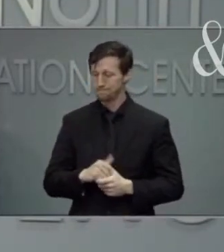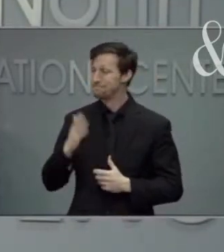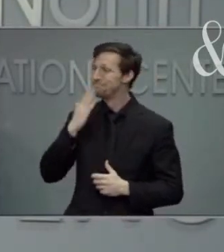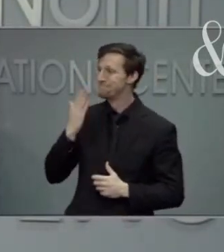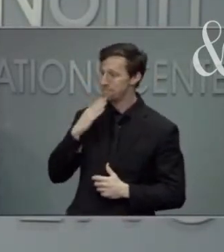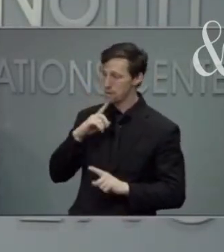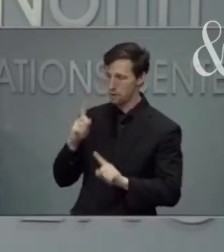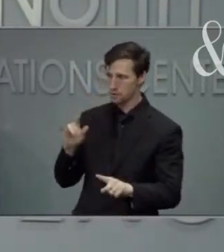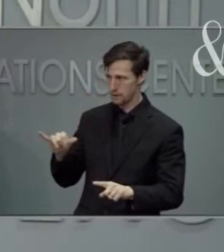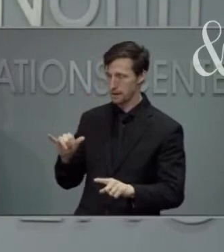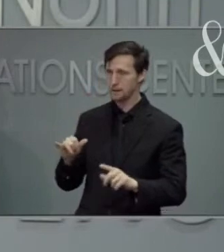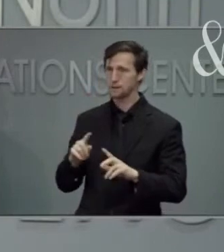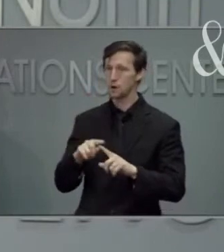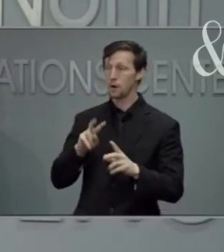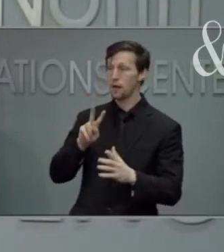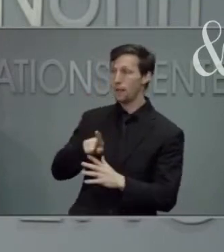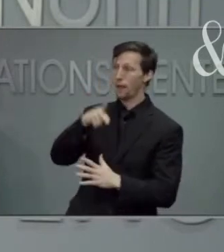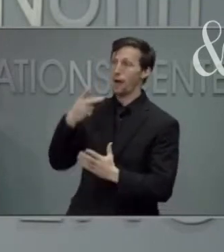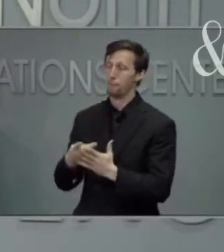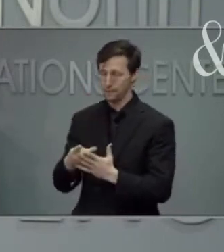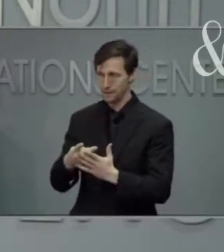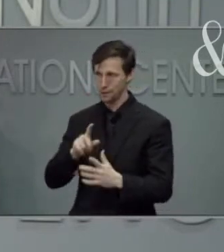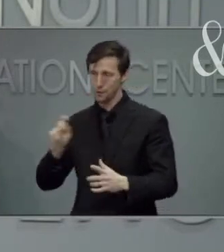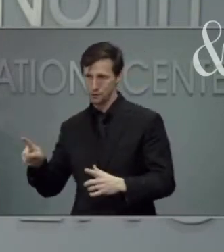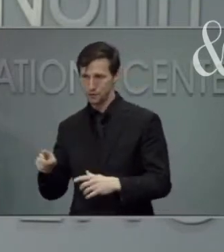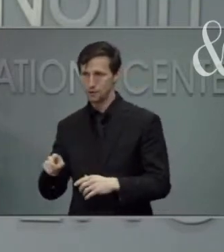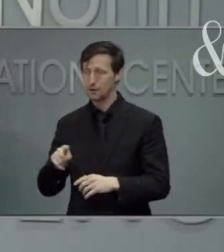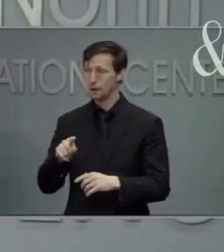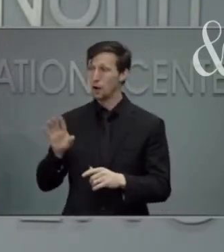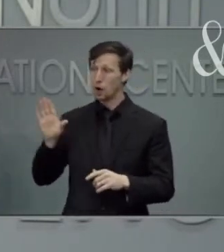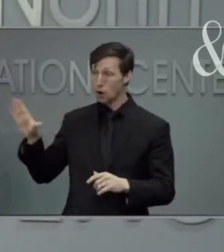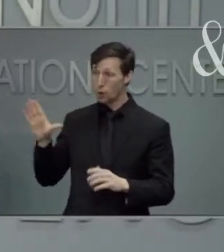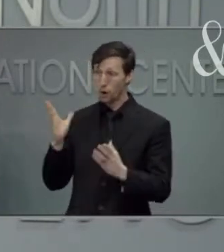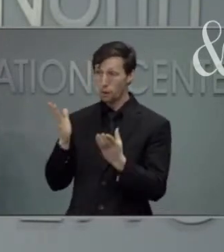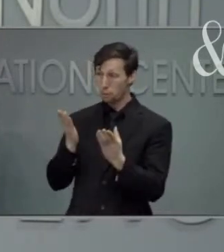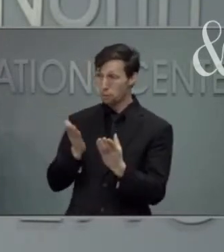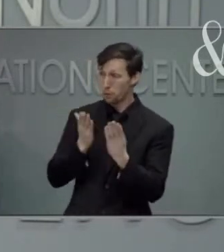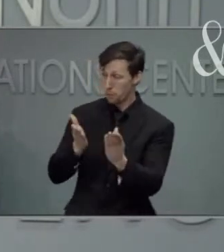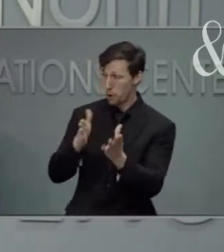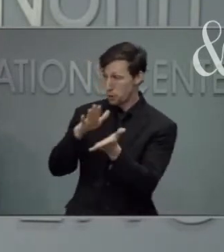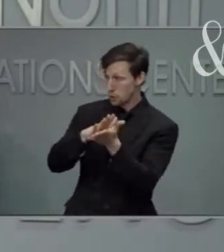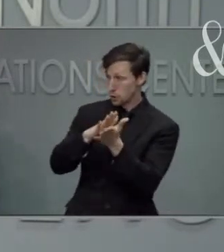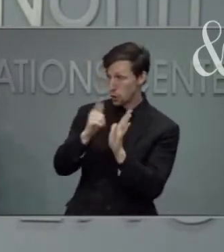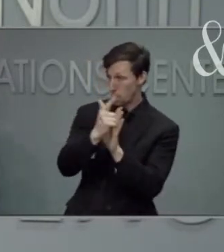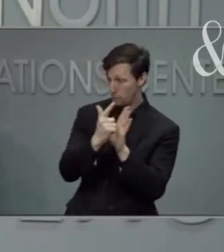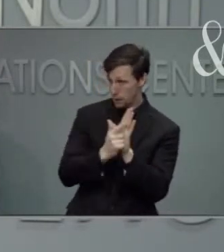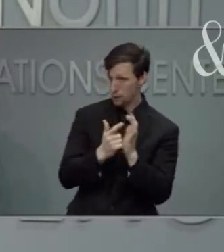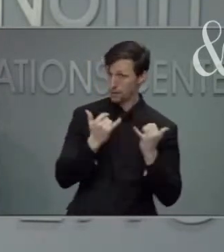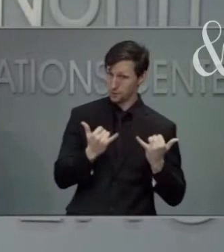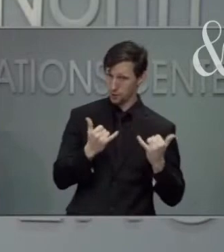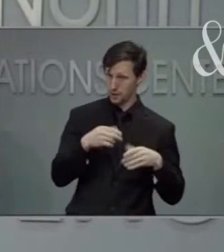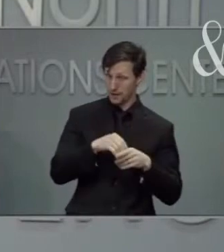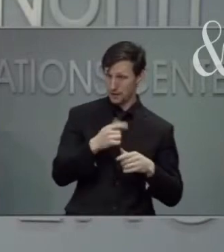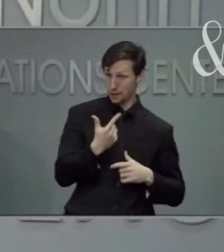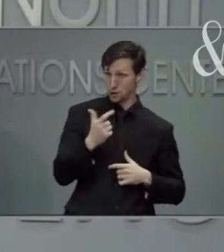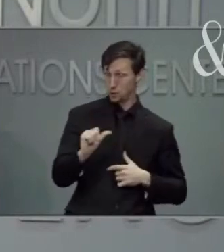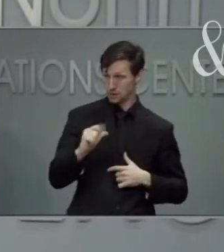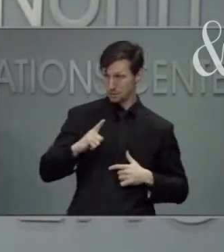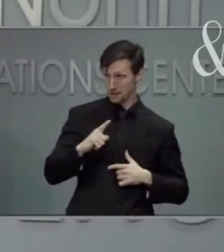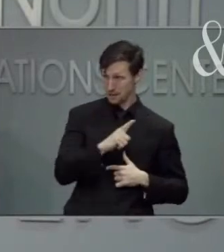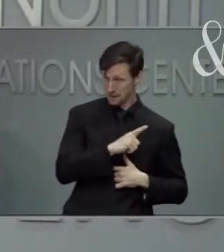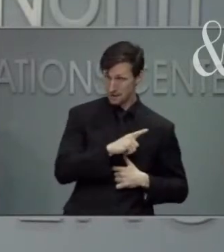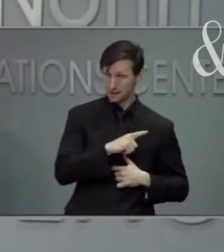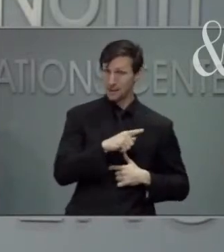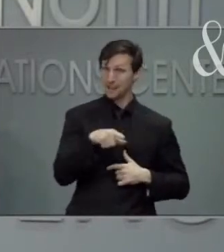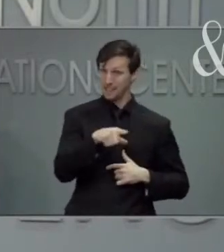Thank you for that. On the flip side, what do you plan to do with that proposed school bill that's working through the General Assembly right now,